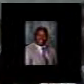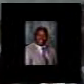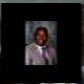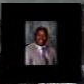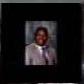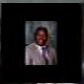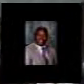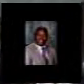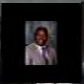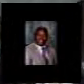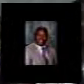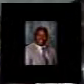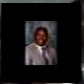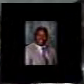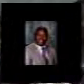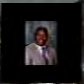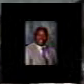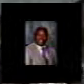It's wonderful to be here.